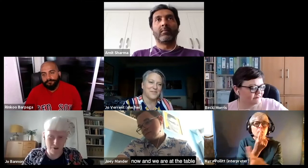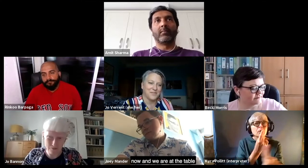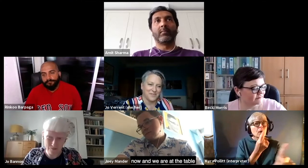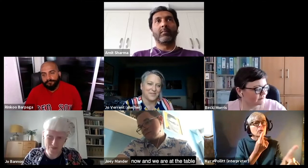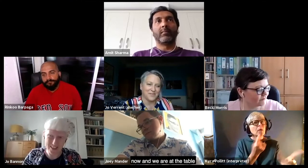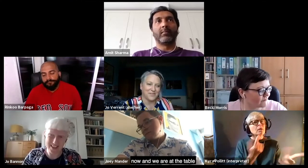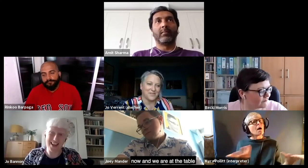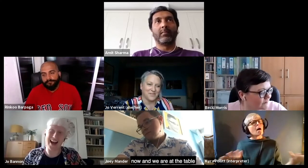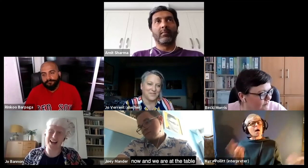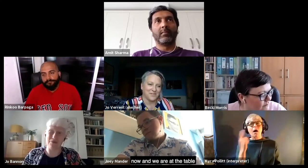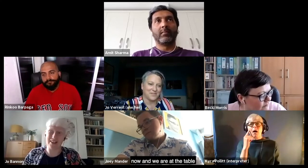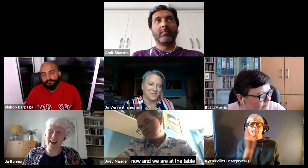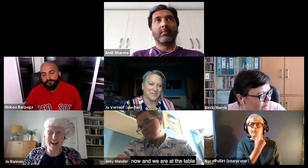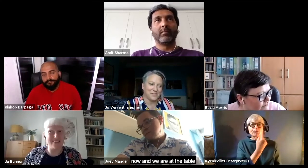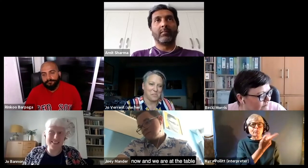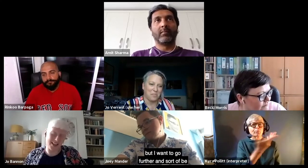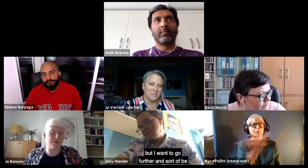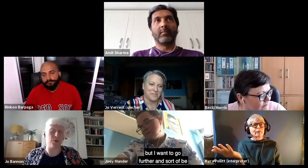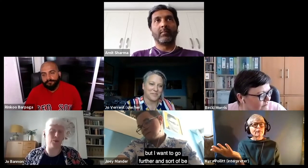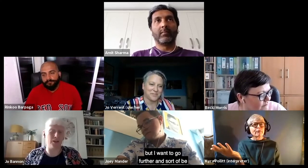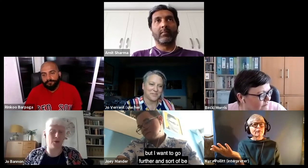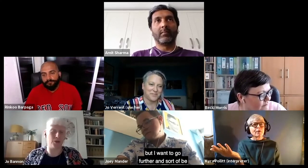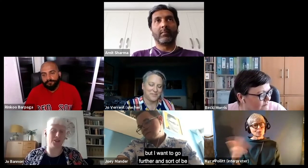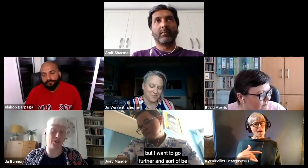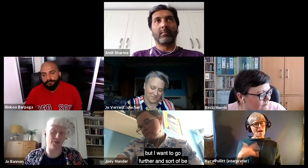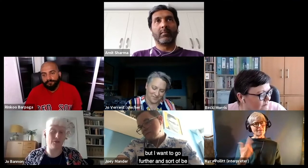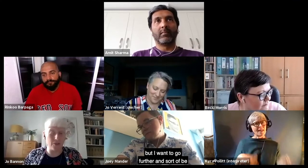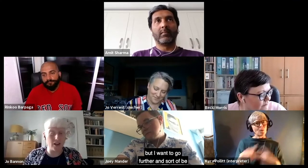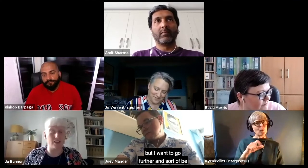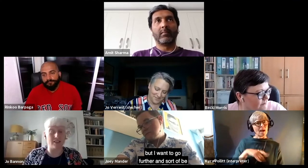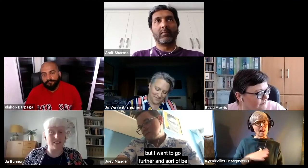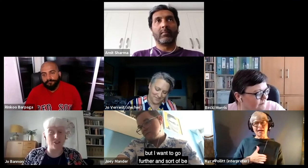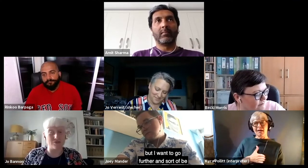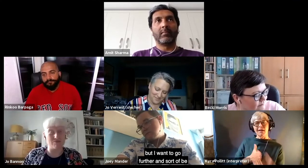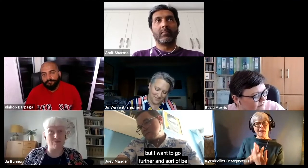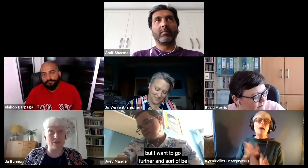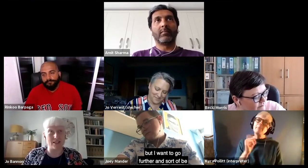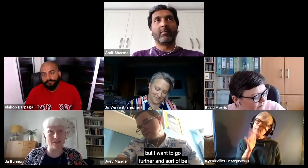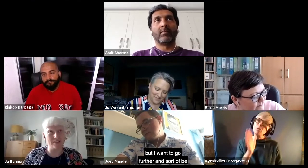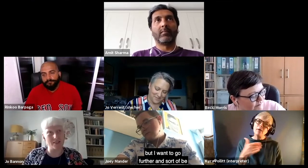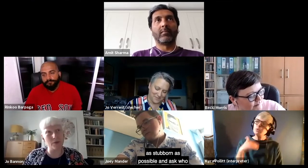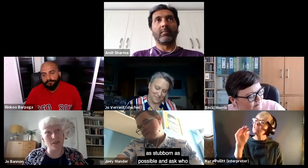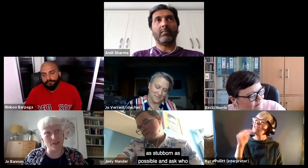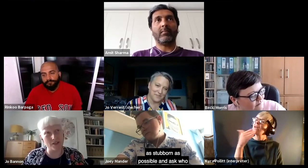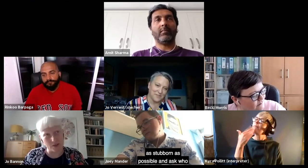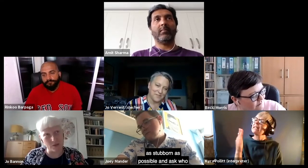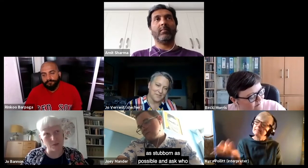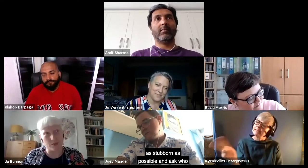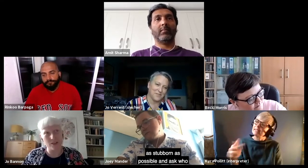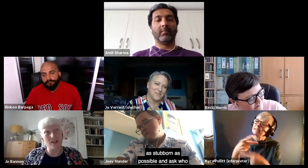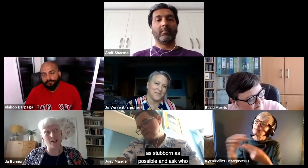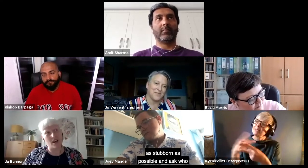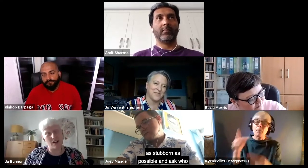now, and we're at the table, but I want to go further and sort of be as stubborn as